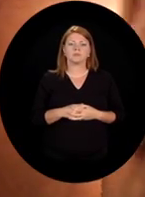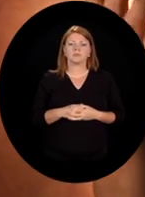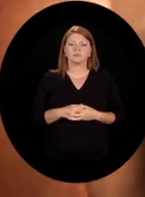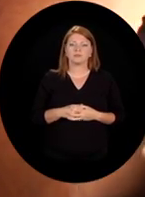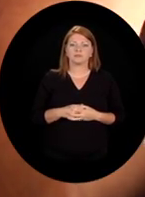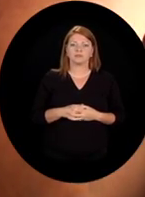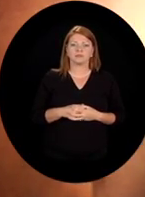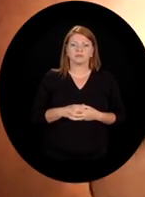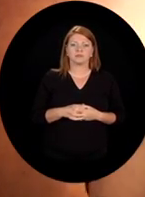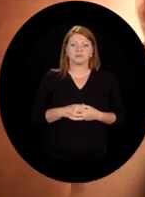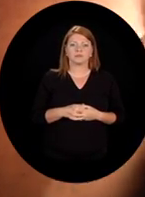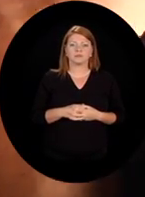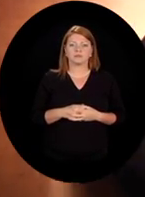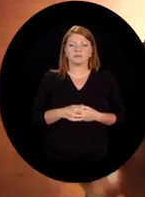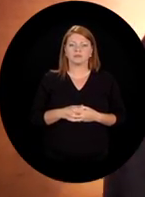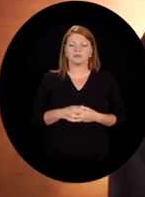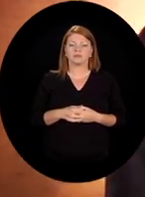degree.